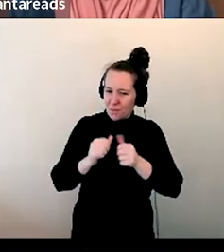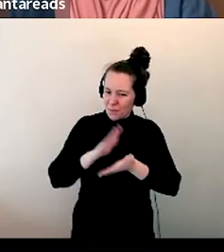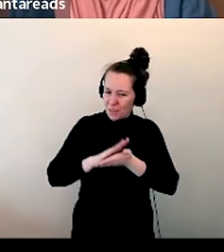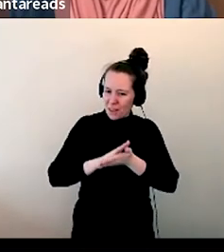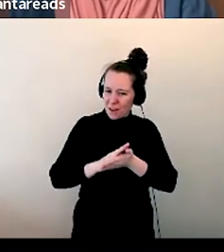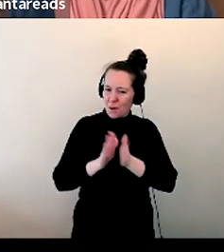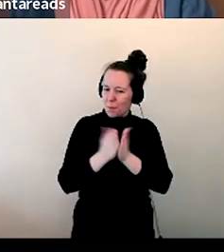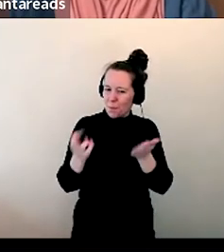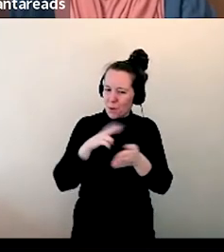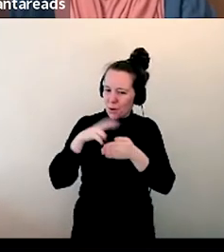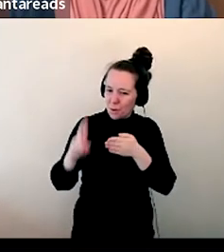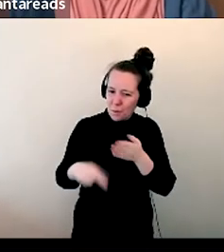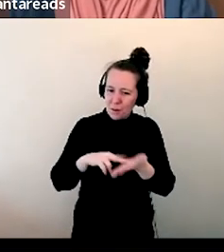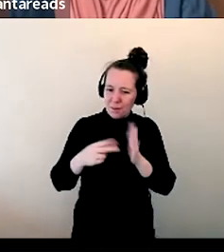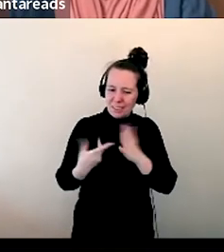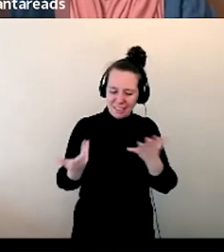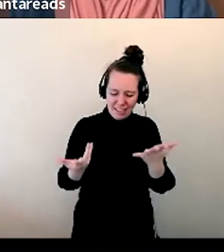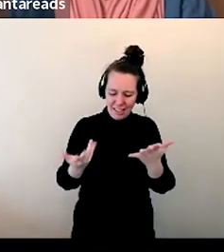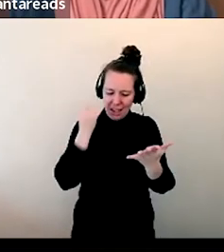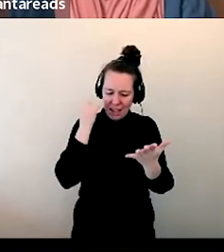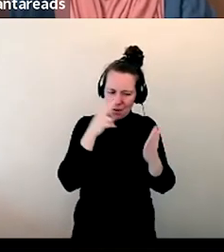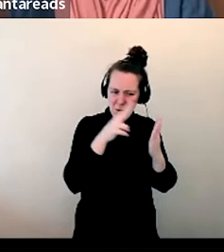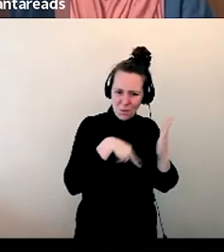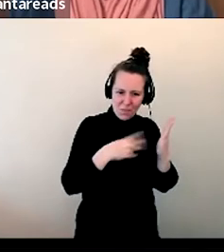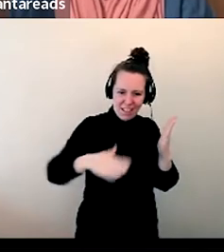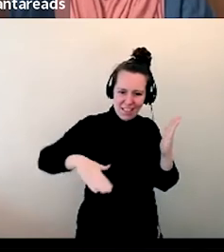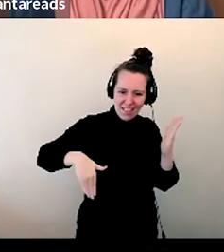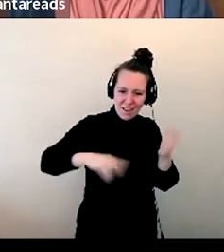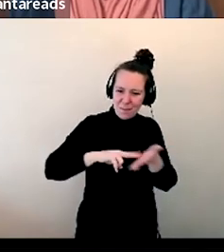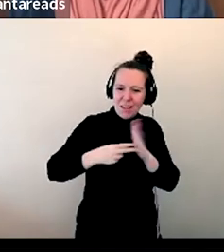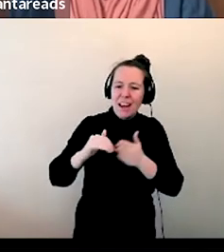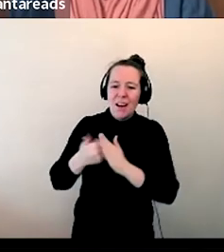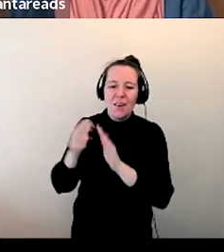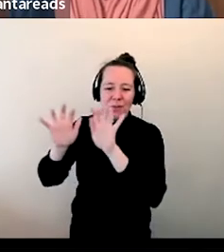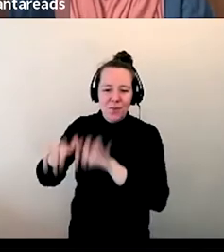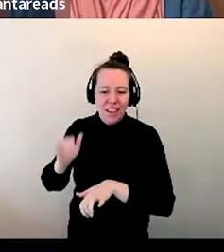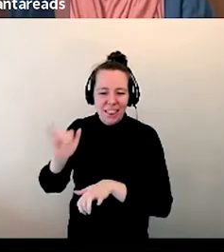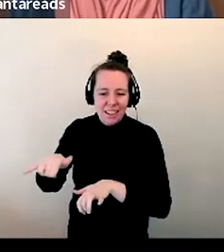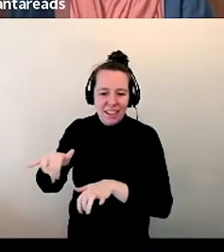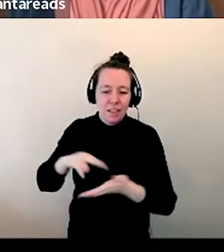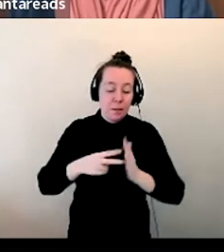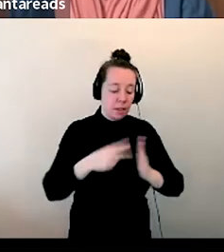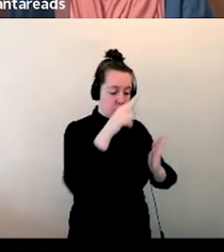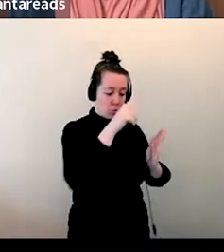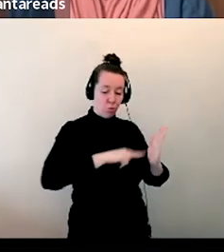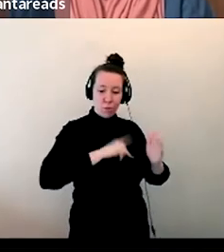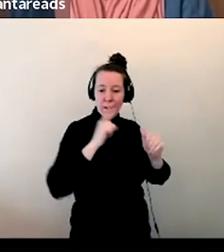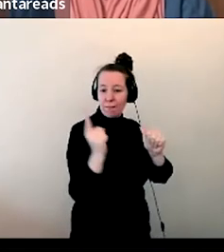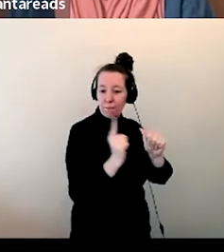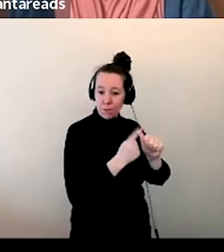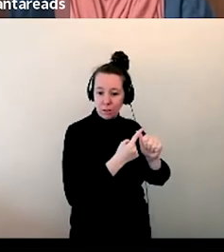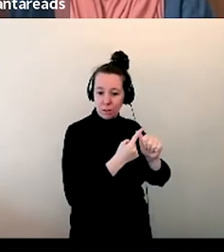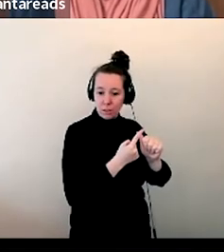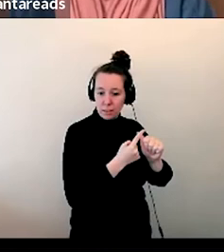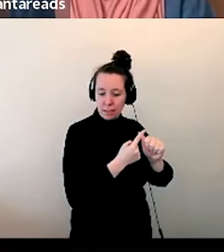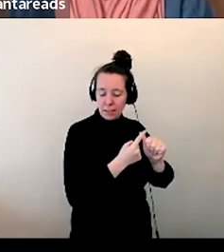always like to read the book, and also just to be aware of what I'm promoting and to know what I'm talking about. So it's really helpful to read the book before